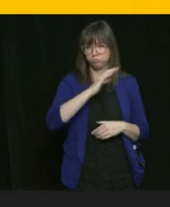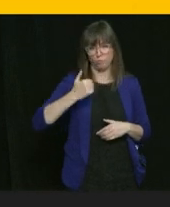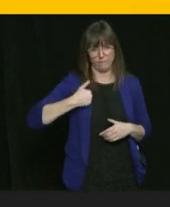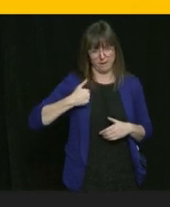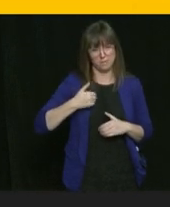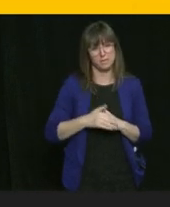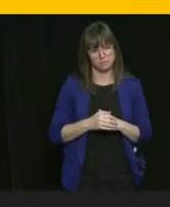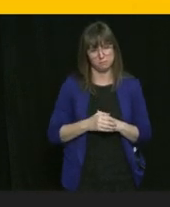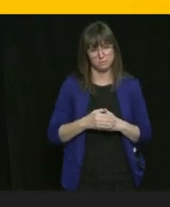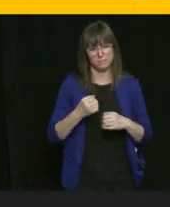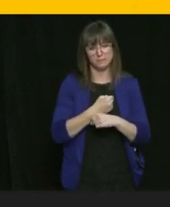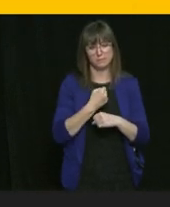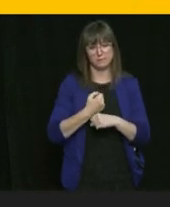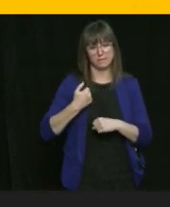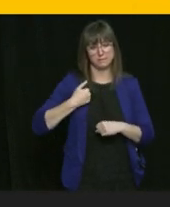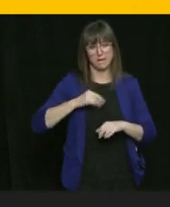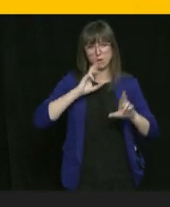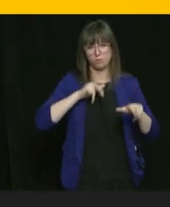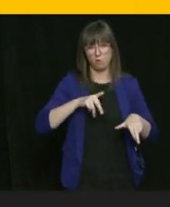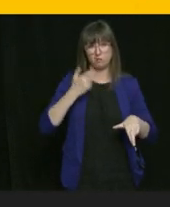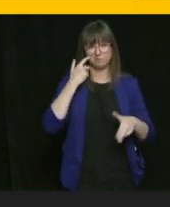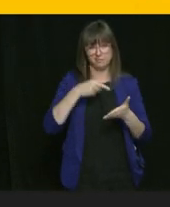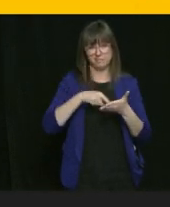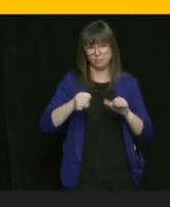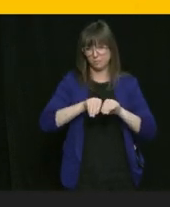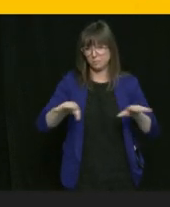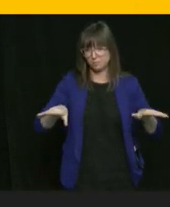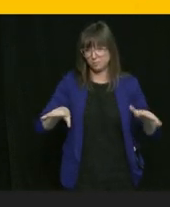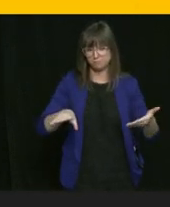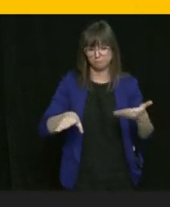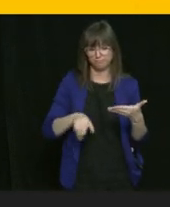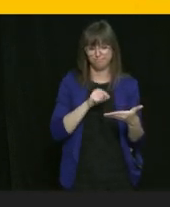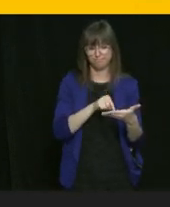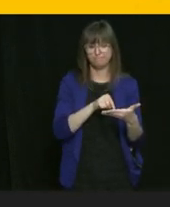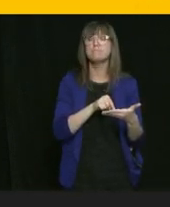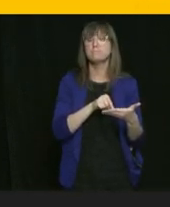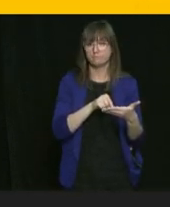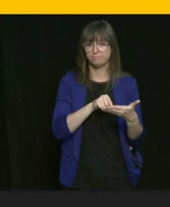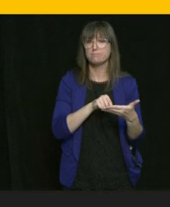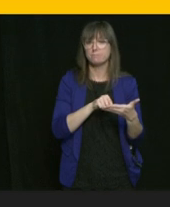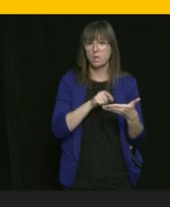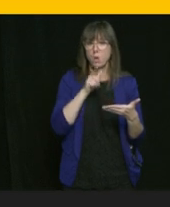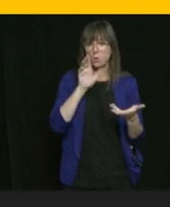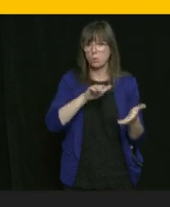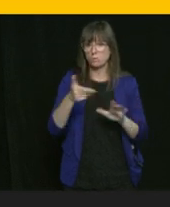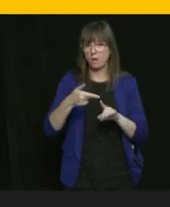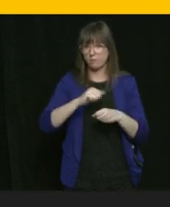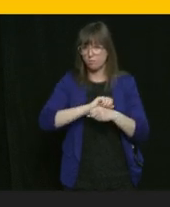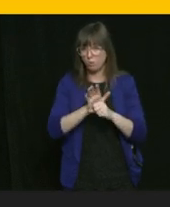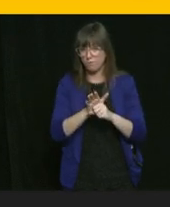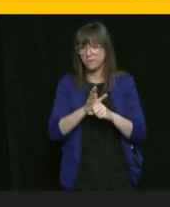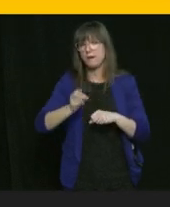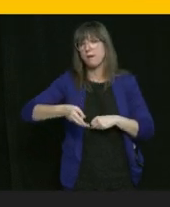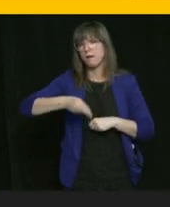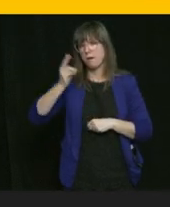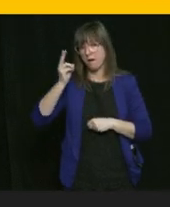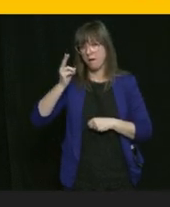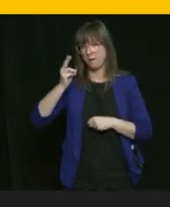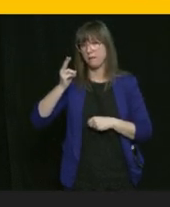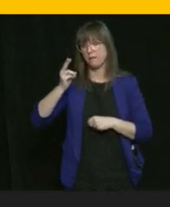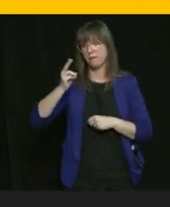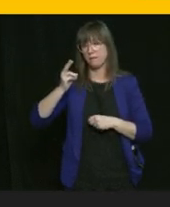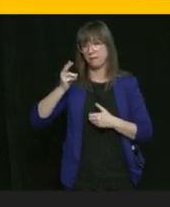Canada report released this week indicates that COVID-19 mortality rates are higher in